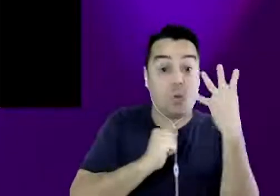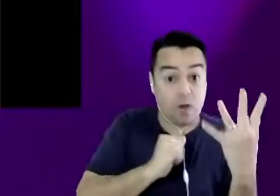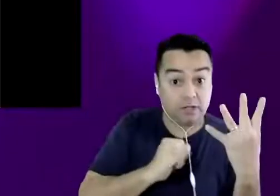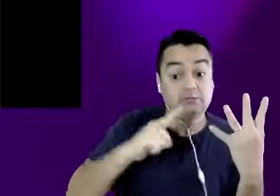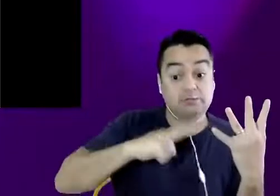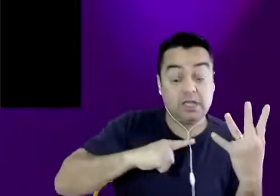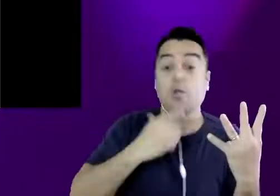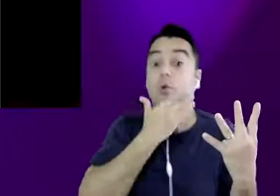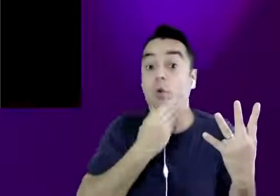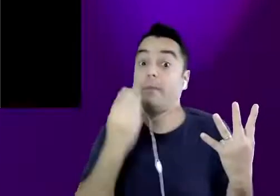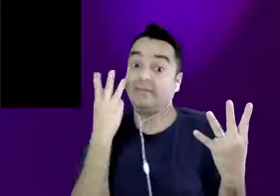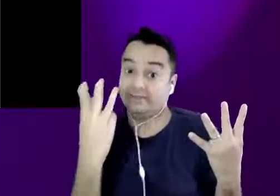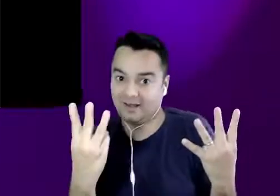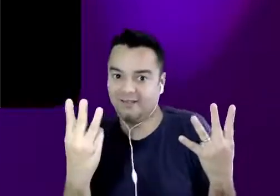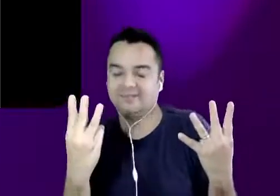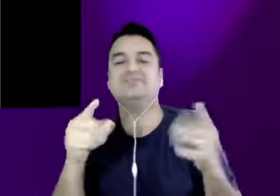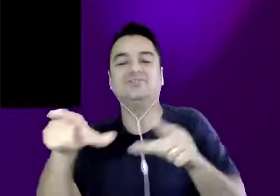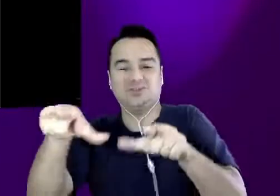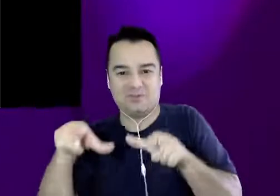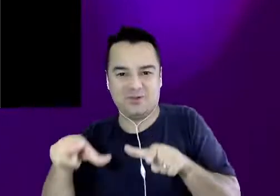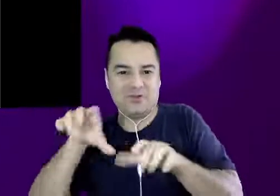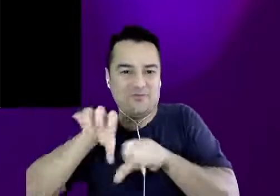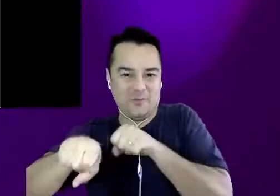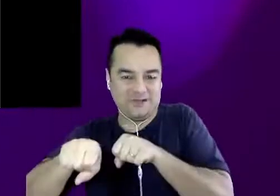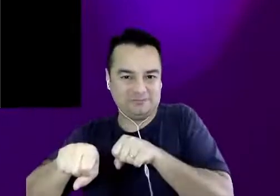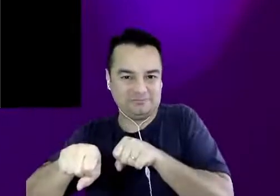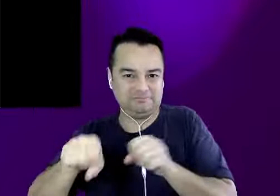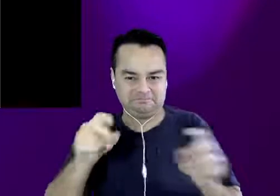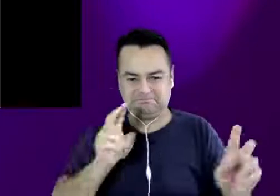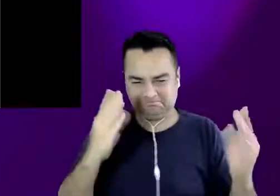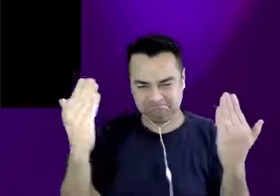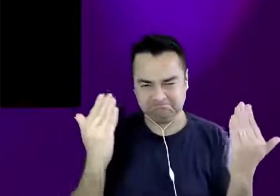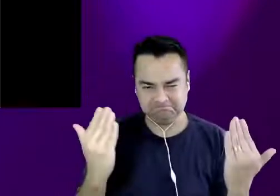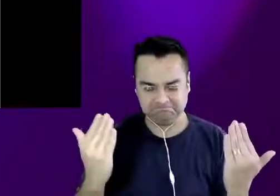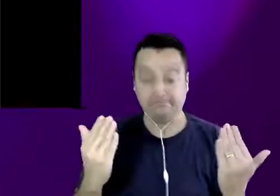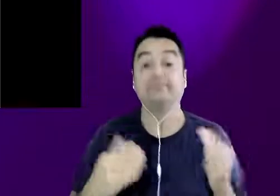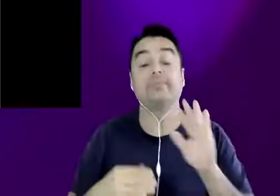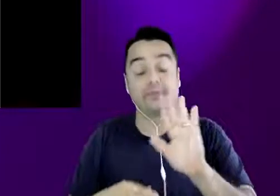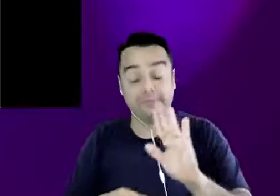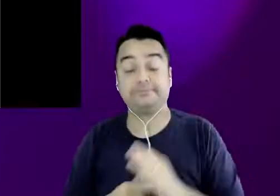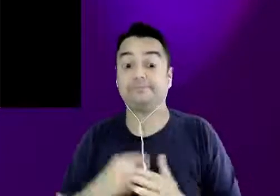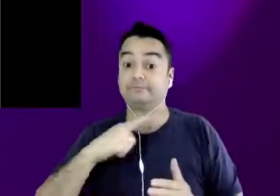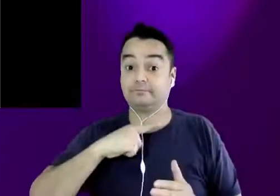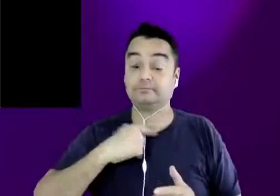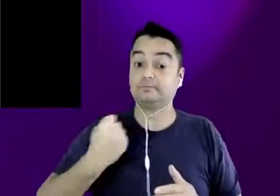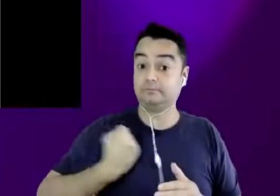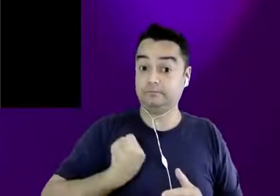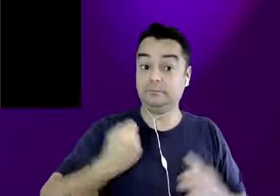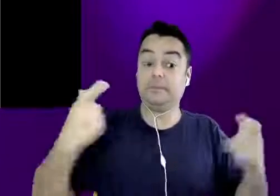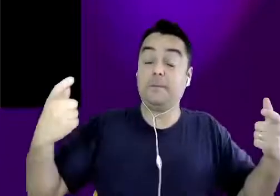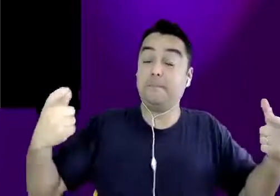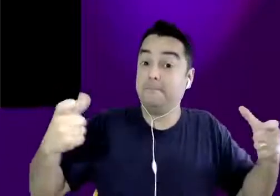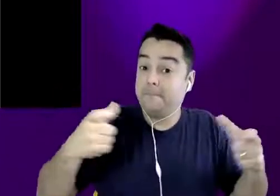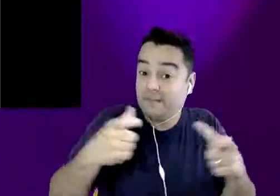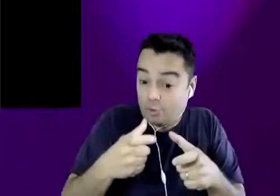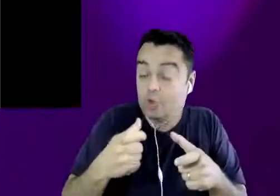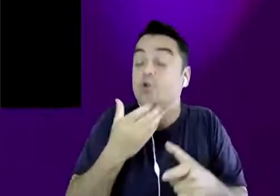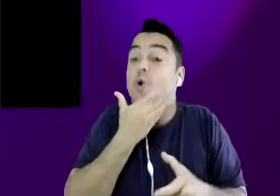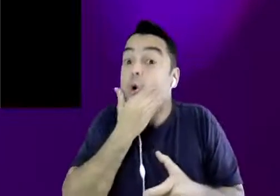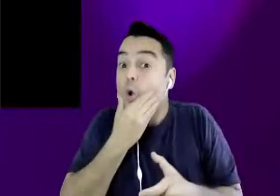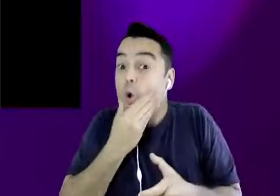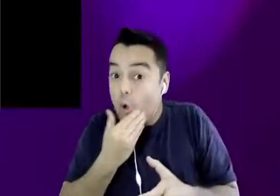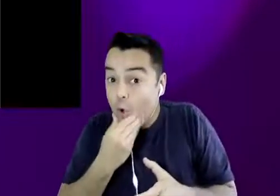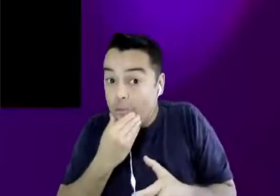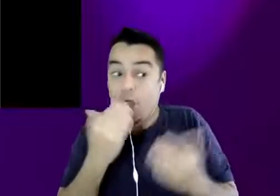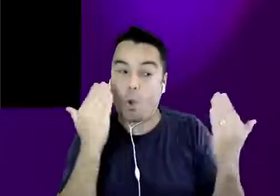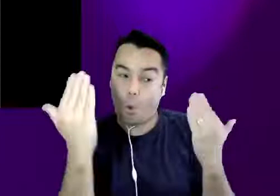get a degree. So therefore, there are fewer men compared to women that they get a diploma, and